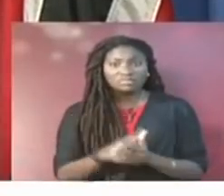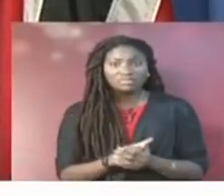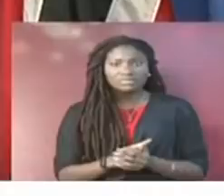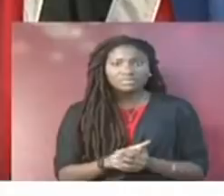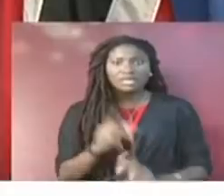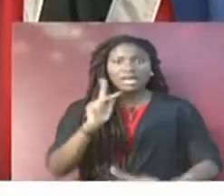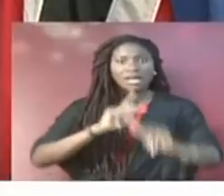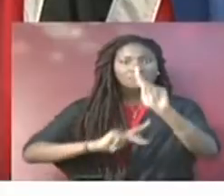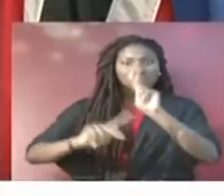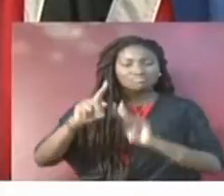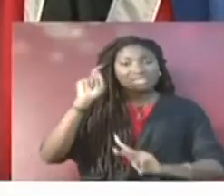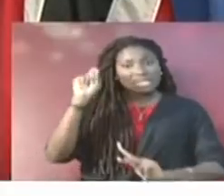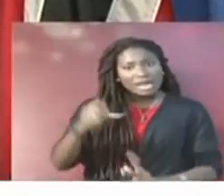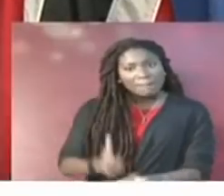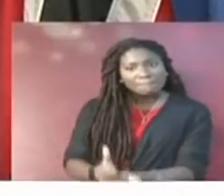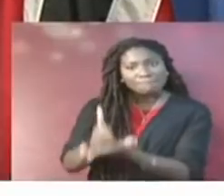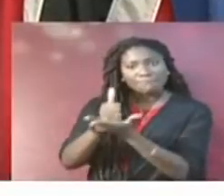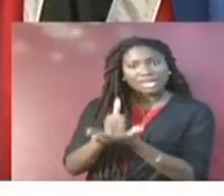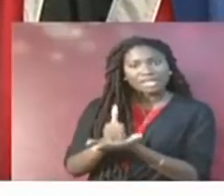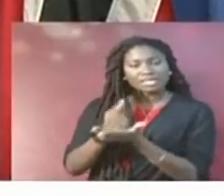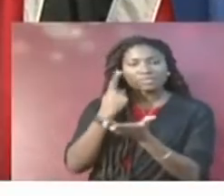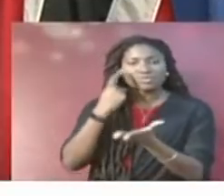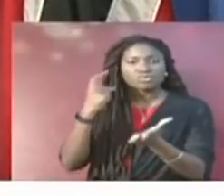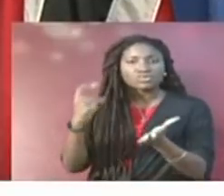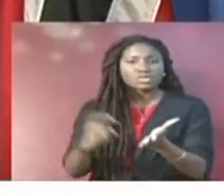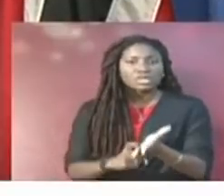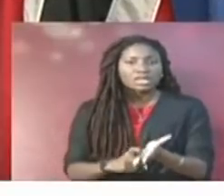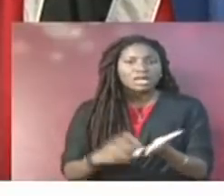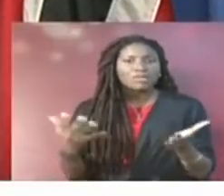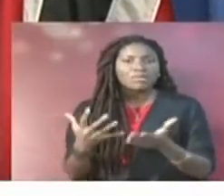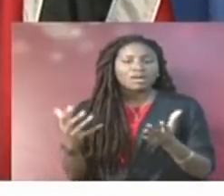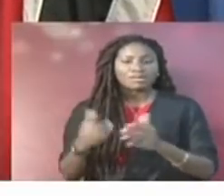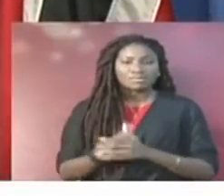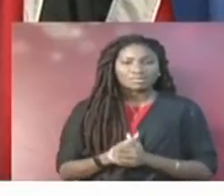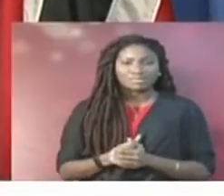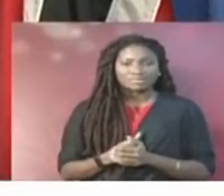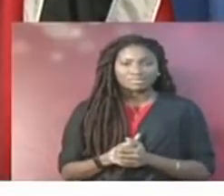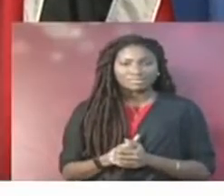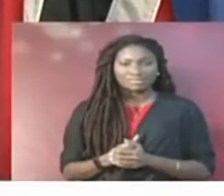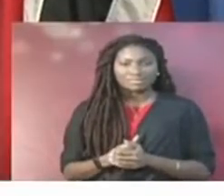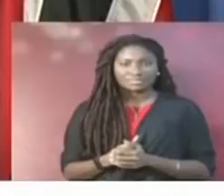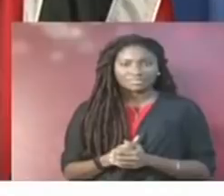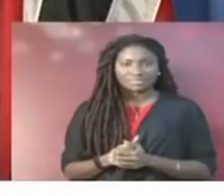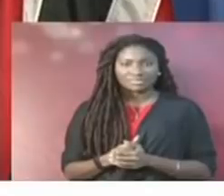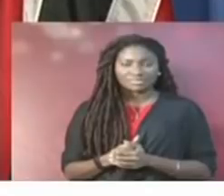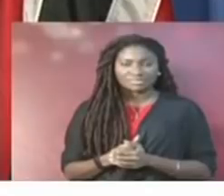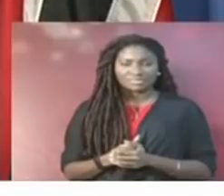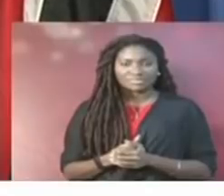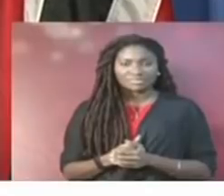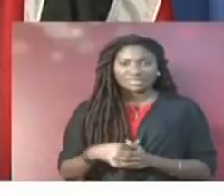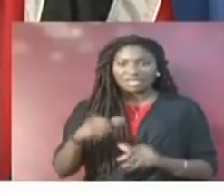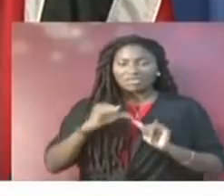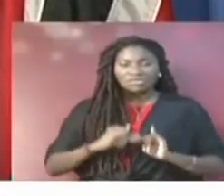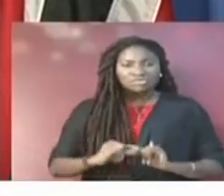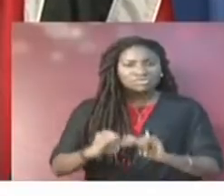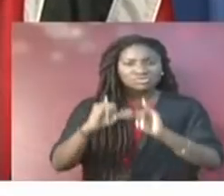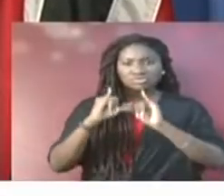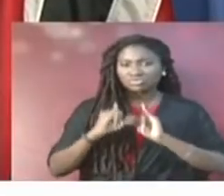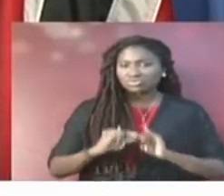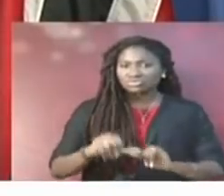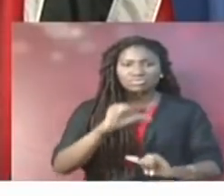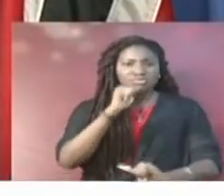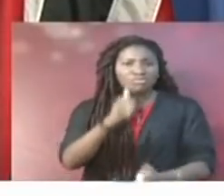that what they call the underground economy prefer to continue doing what they do, even if it means